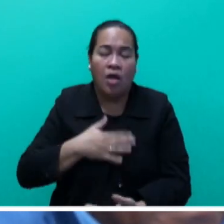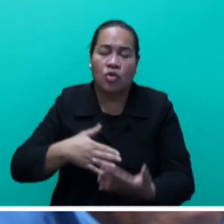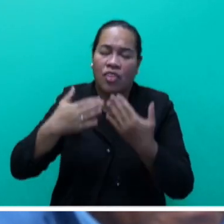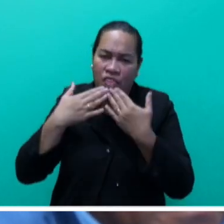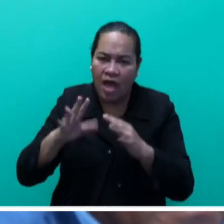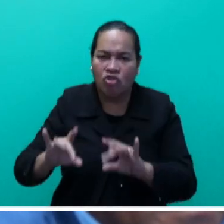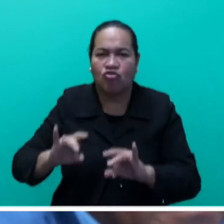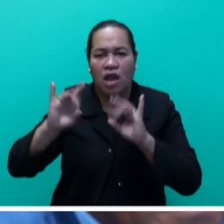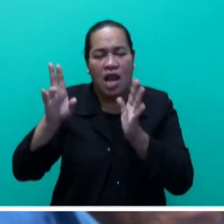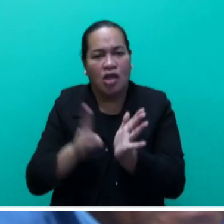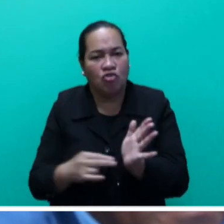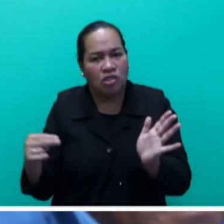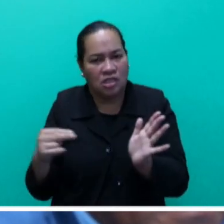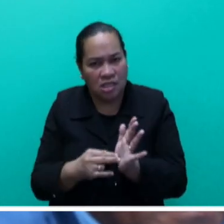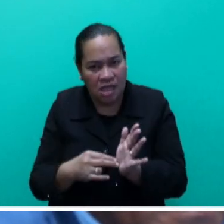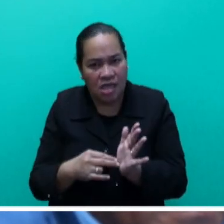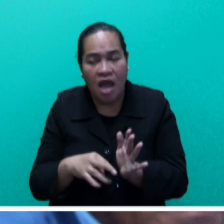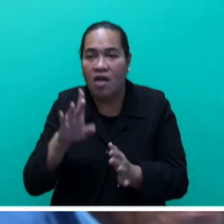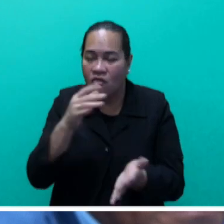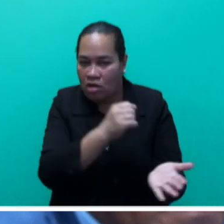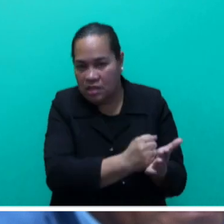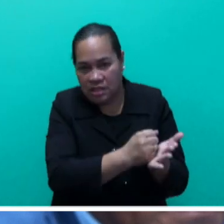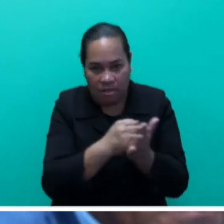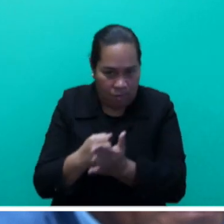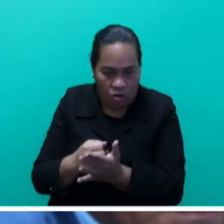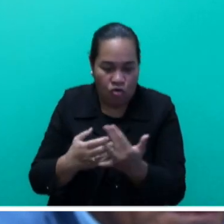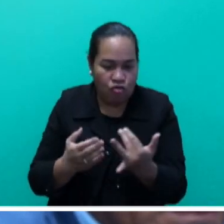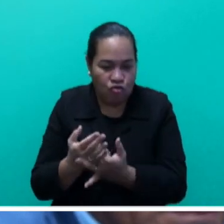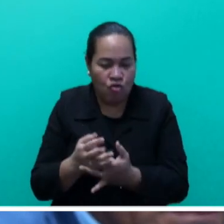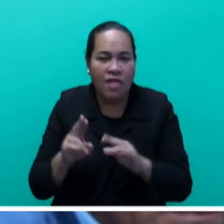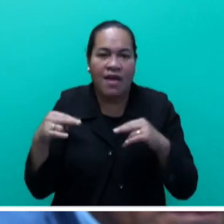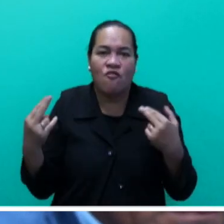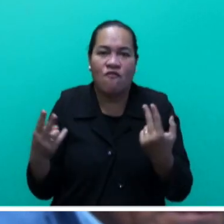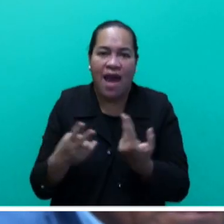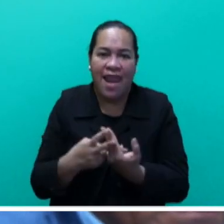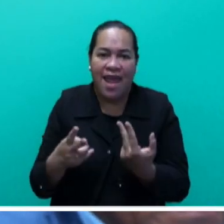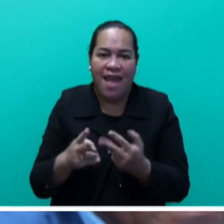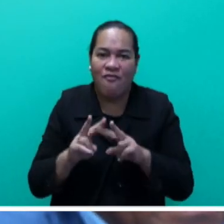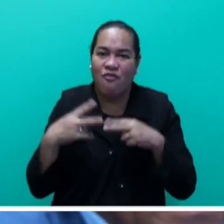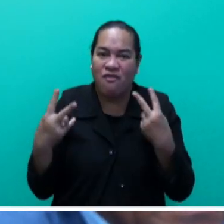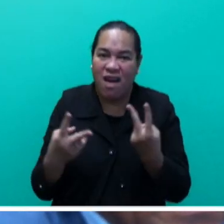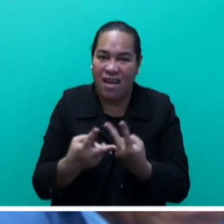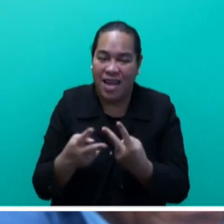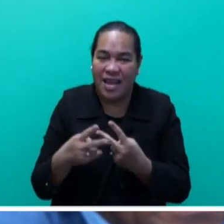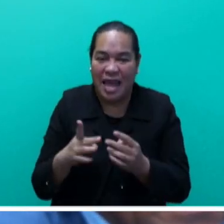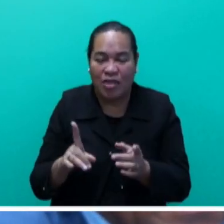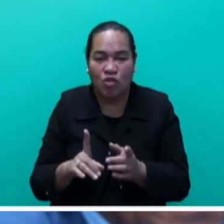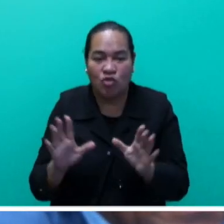Australia and New Zealand support through the Buvale and Duabata